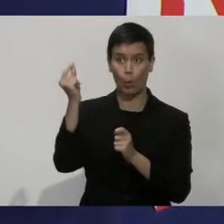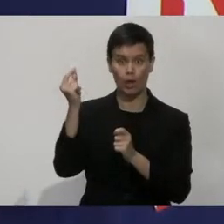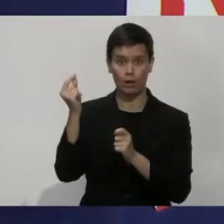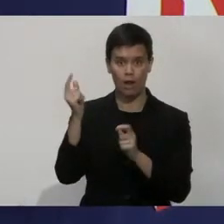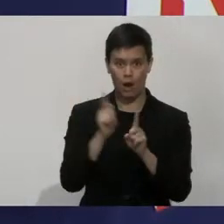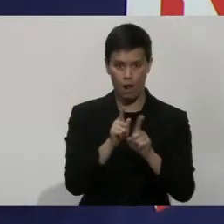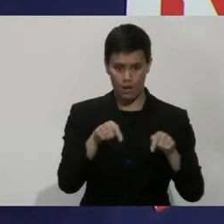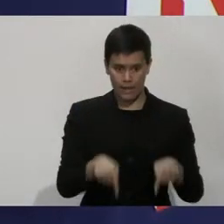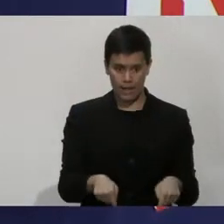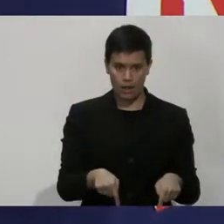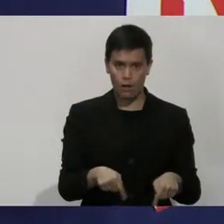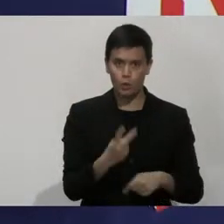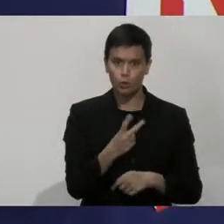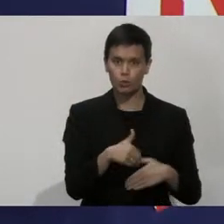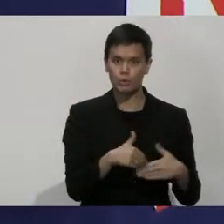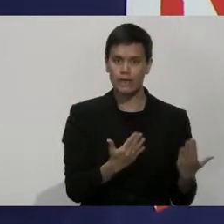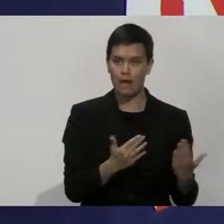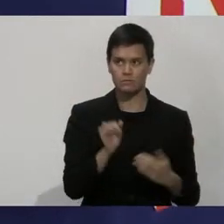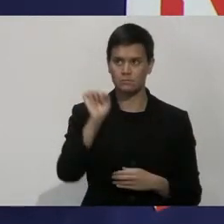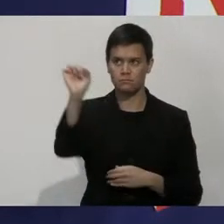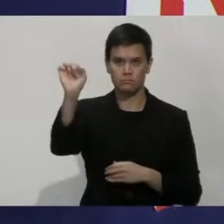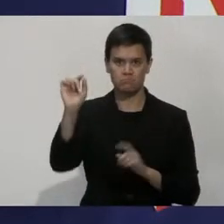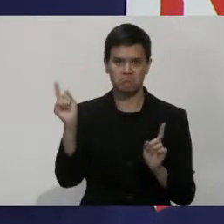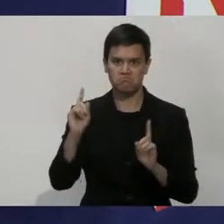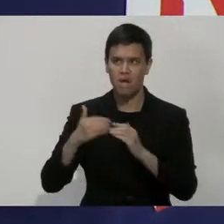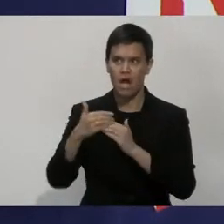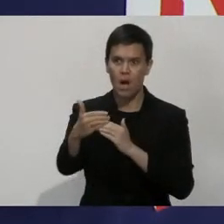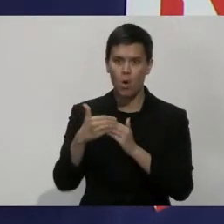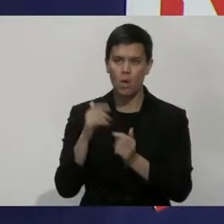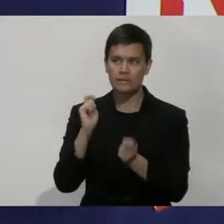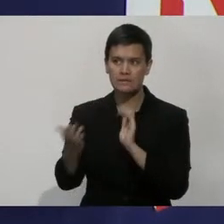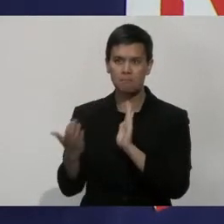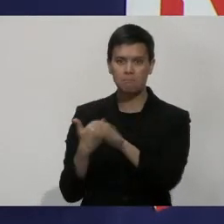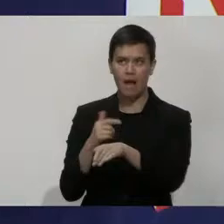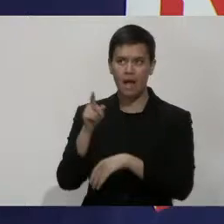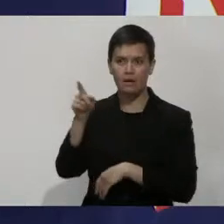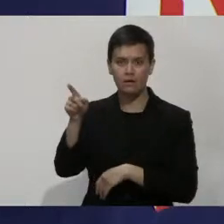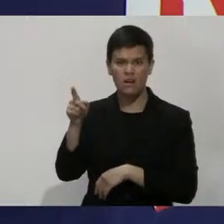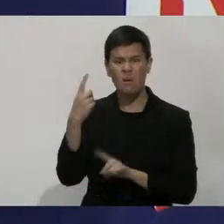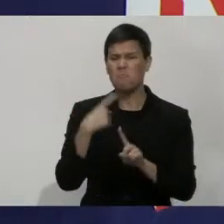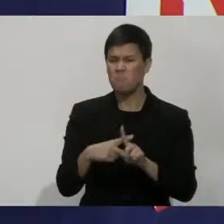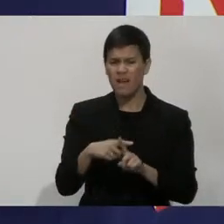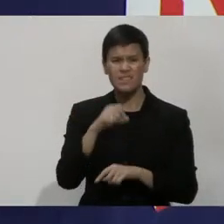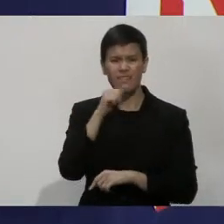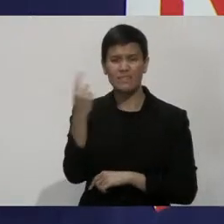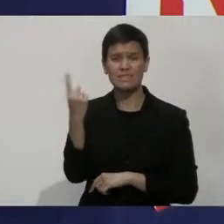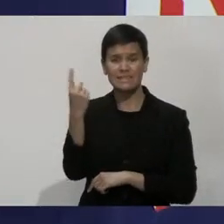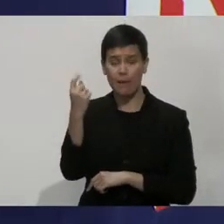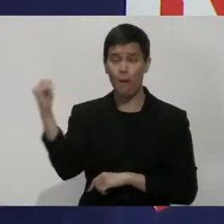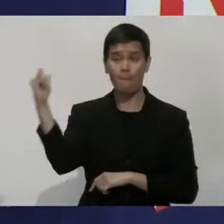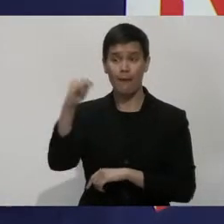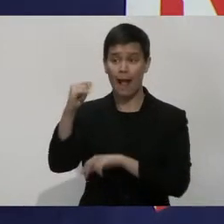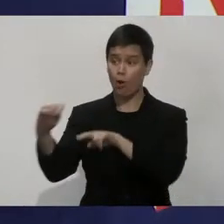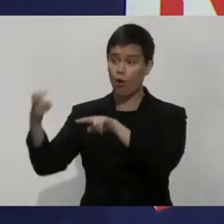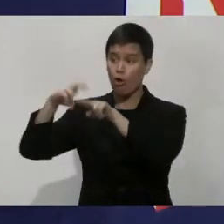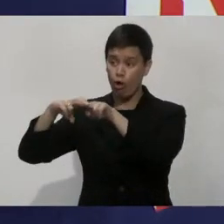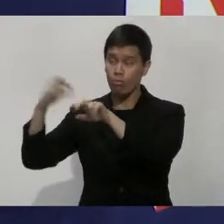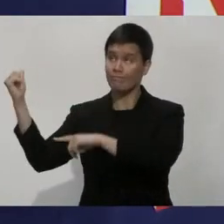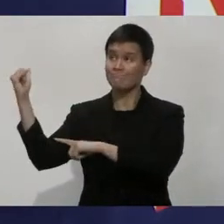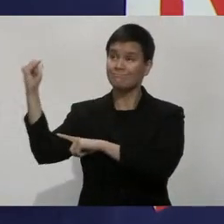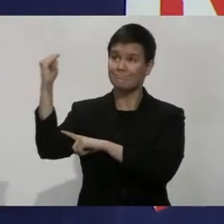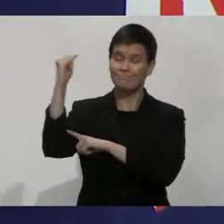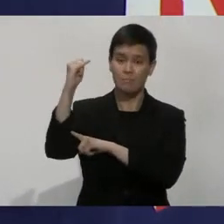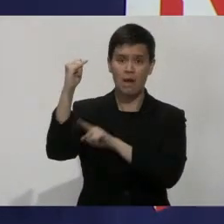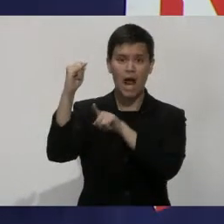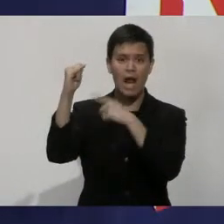to. There is risk that people pick up infection whilst they're in transit, and that journey can, at the moment, with the limited number of flights that